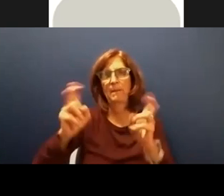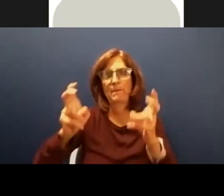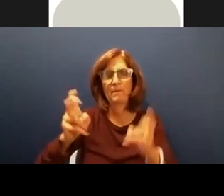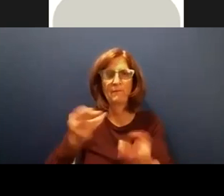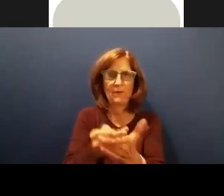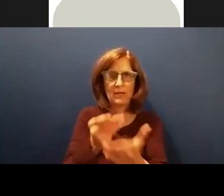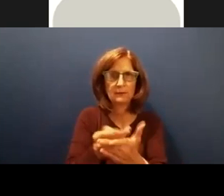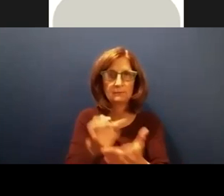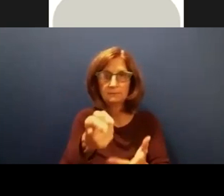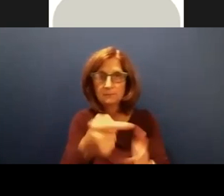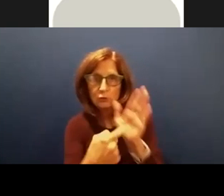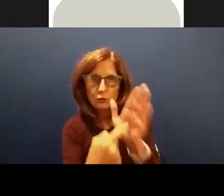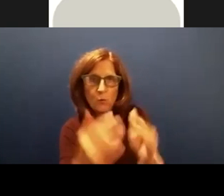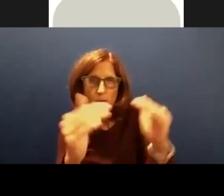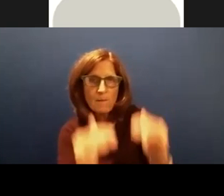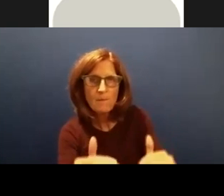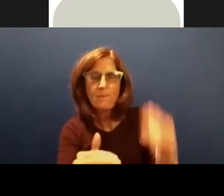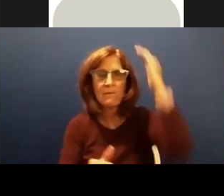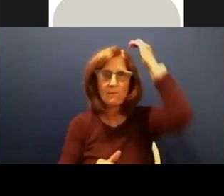Next slide.